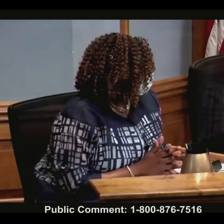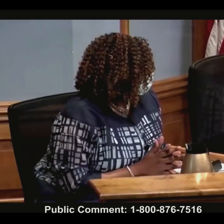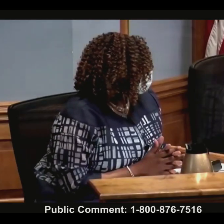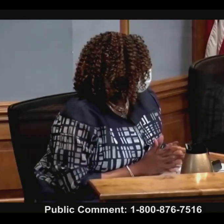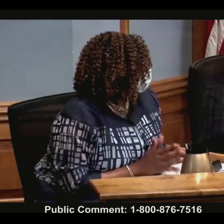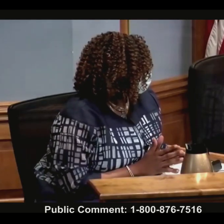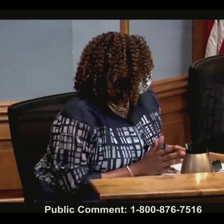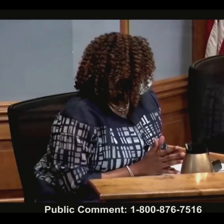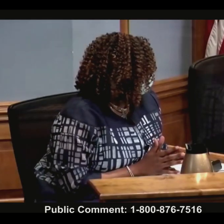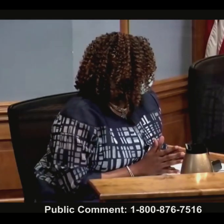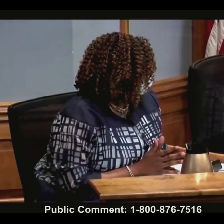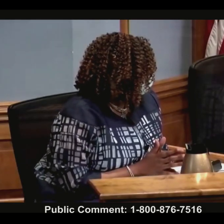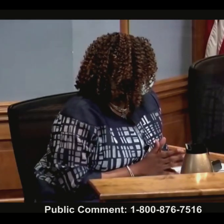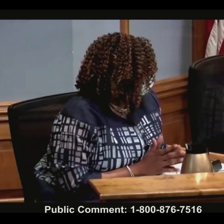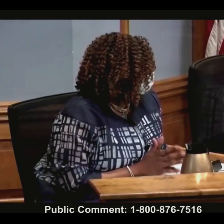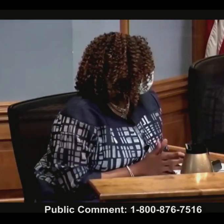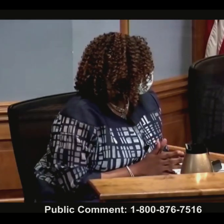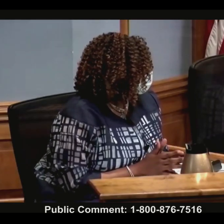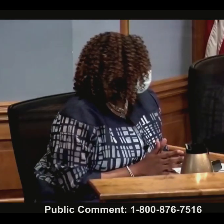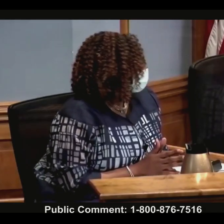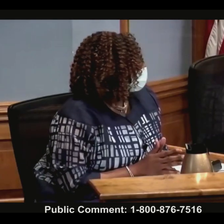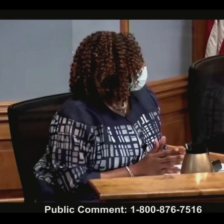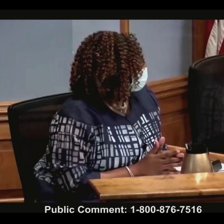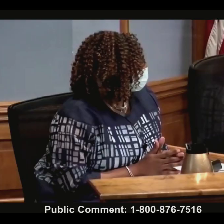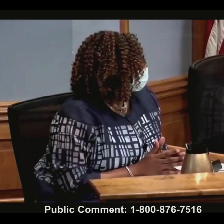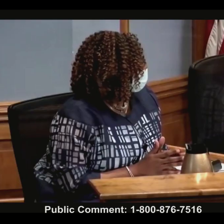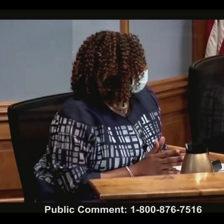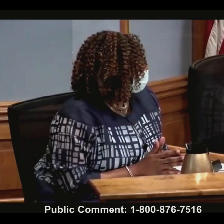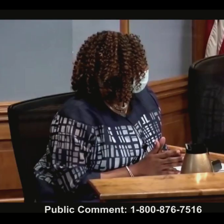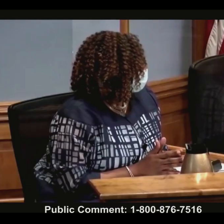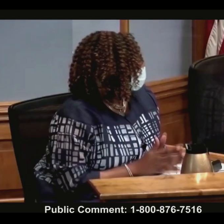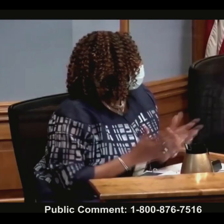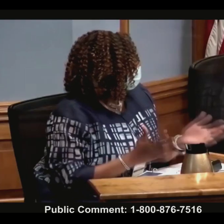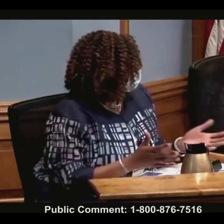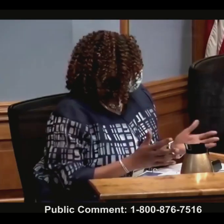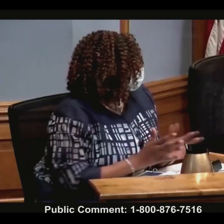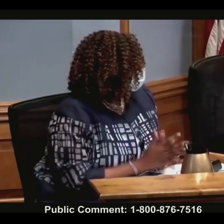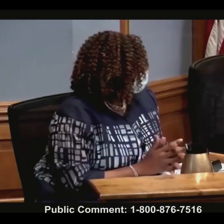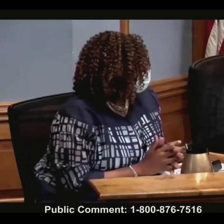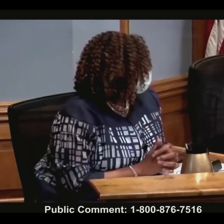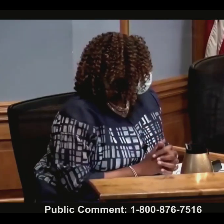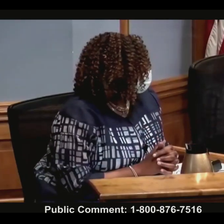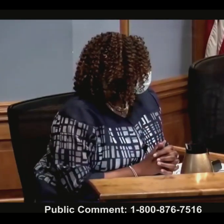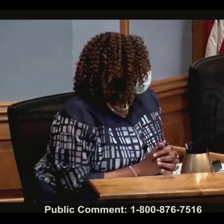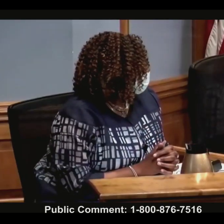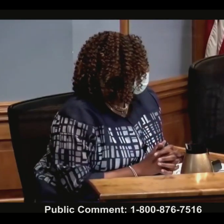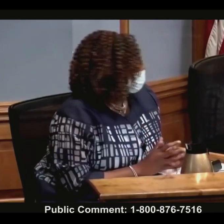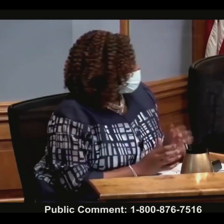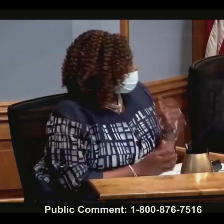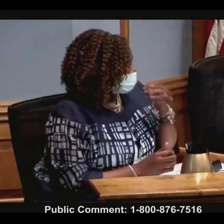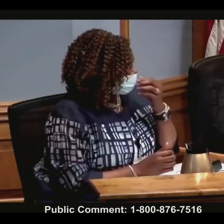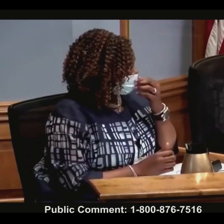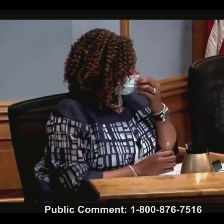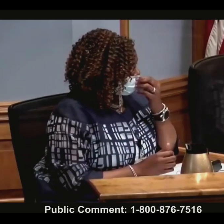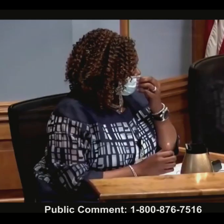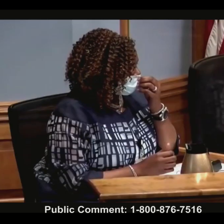to pursue my master's degree in public administration. Steve wrote a recommendation for me to do that. And